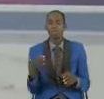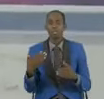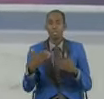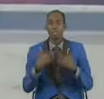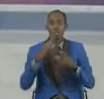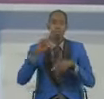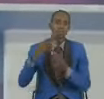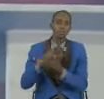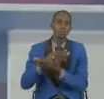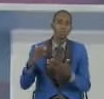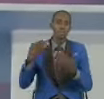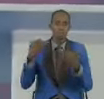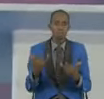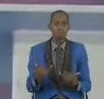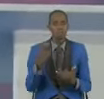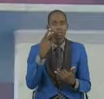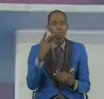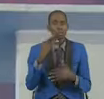behold,